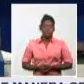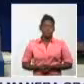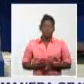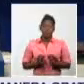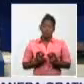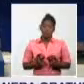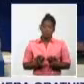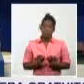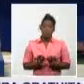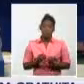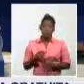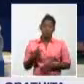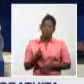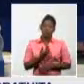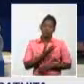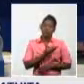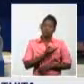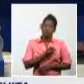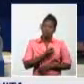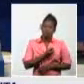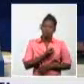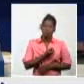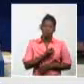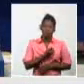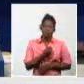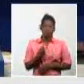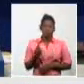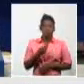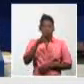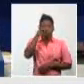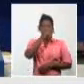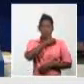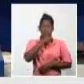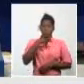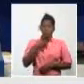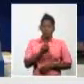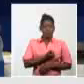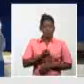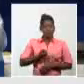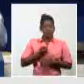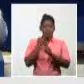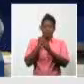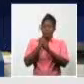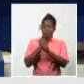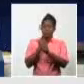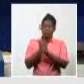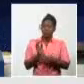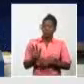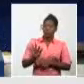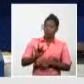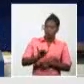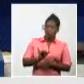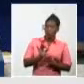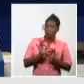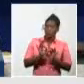with a sample taken from his lungs, and it tested positive to